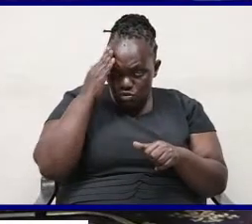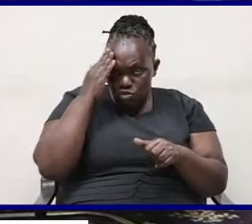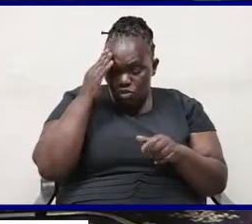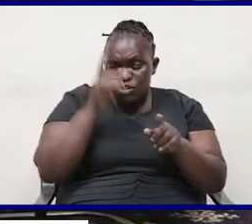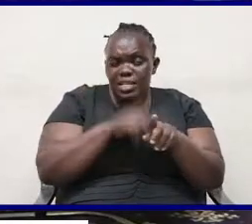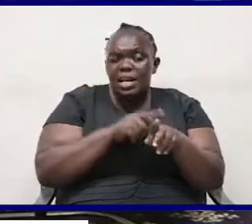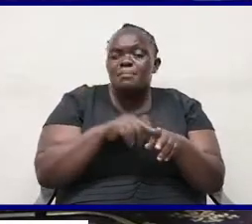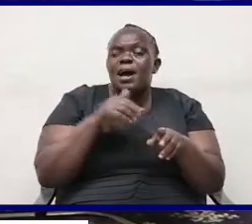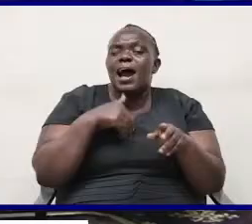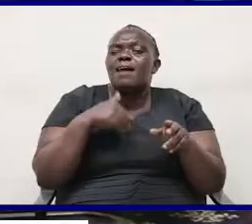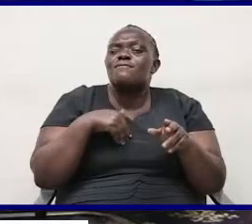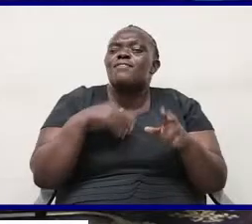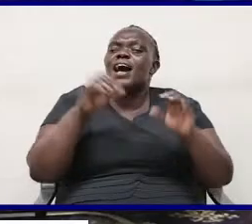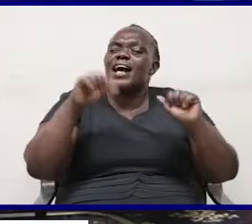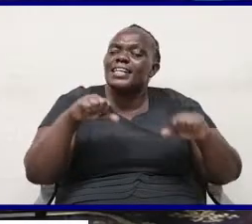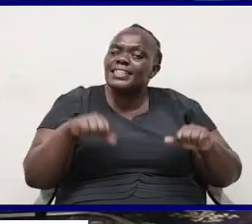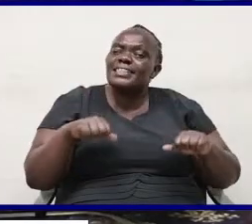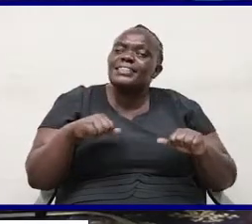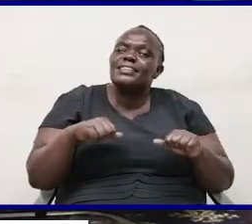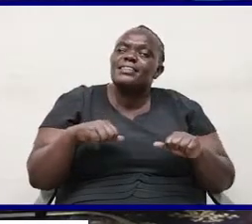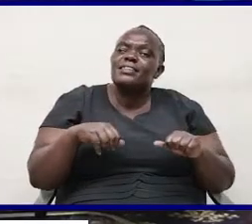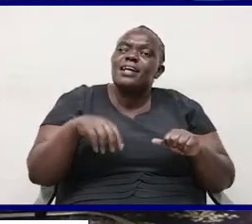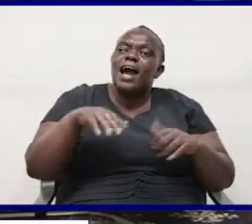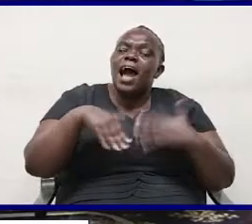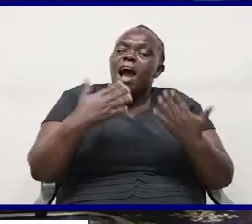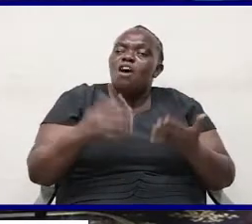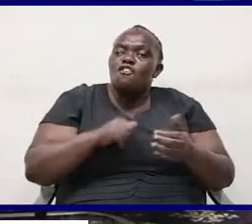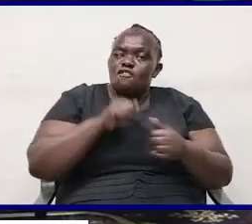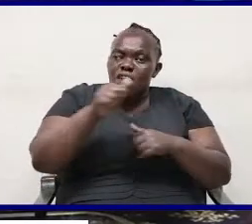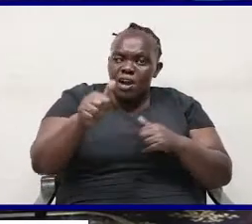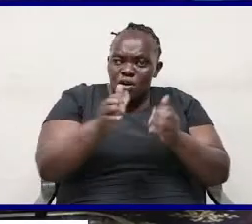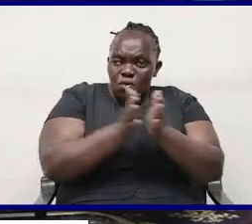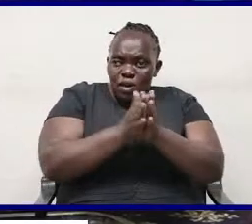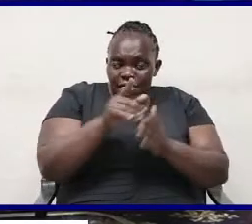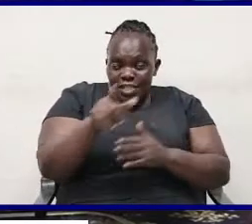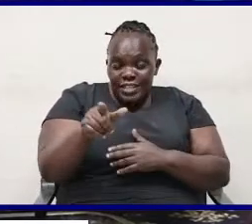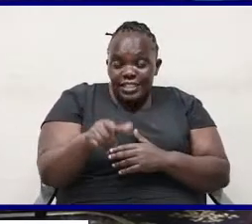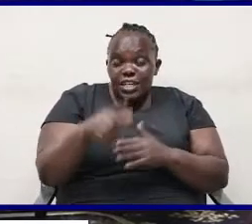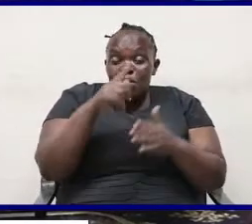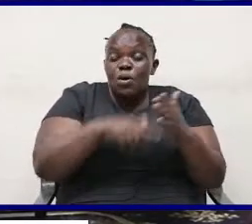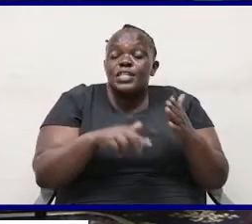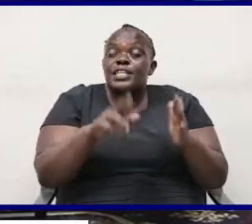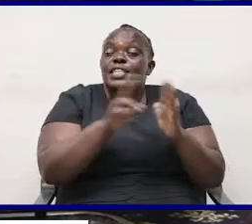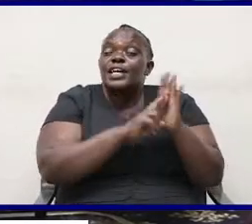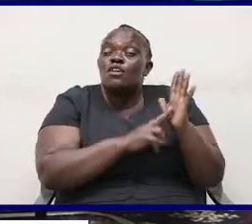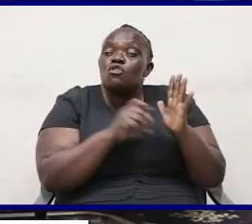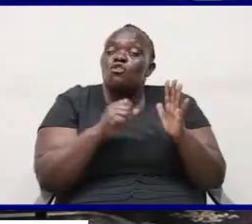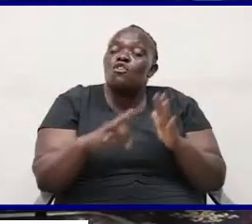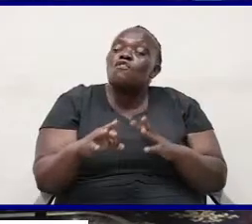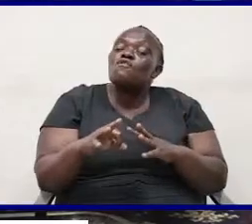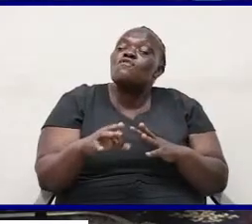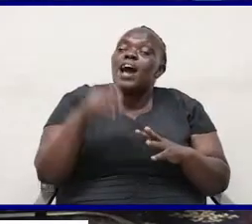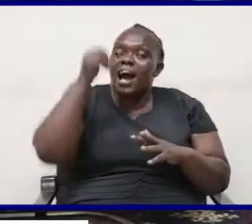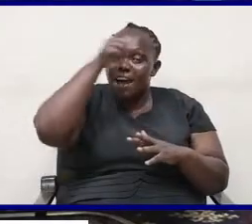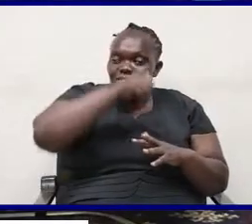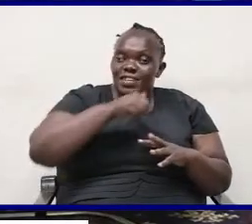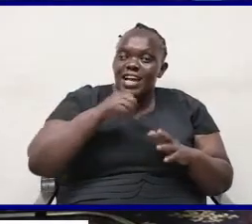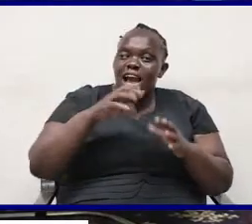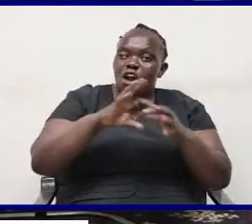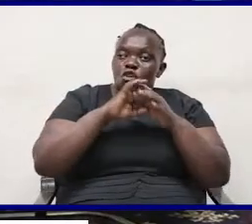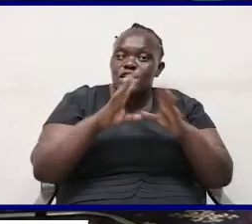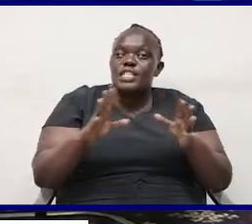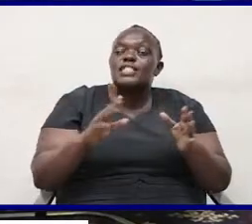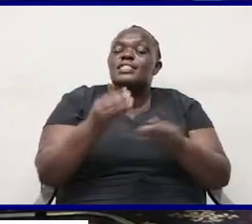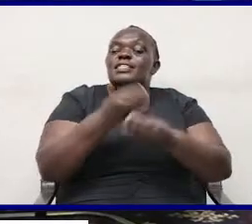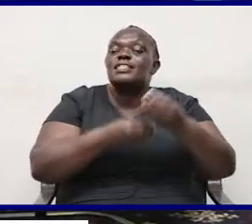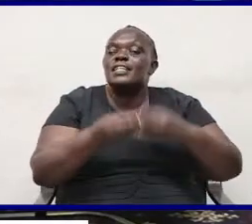even when we have actually agreed on protocols. How far are we with regards to that, and what is the role of AfCOFTA, Africa Free Continental